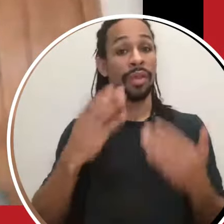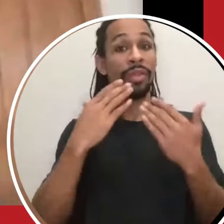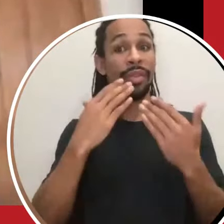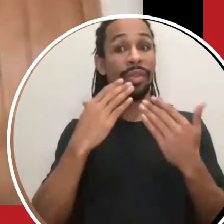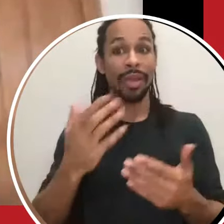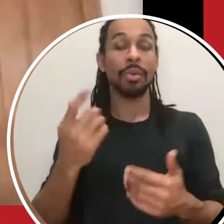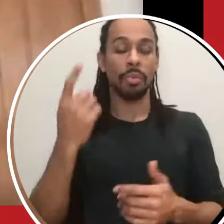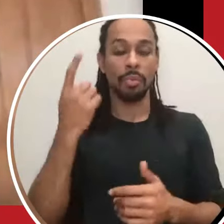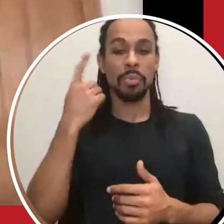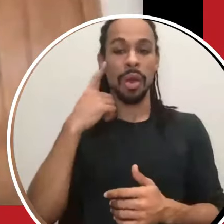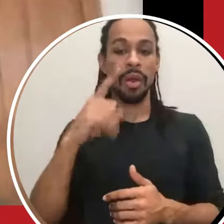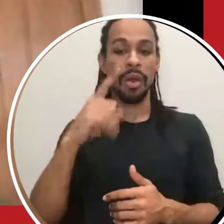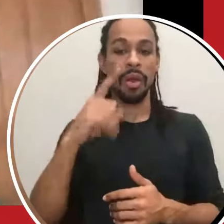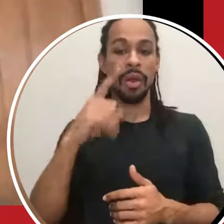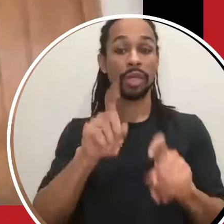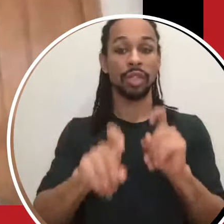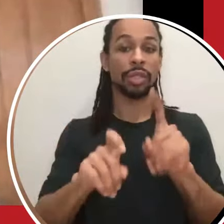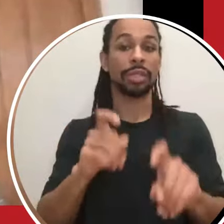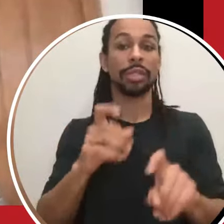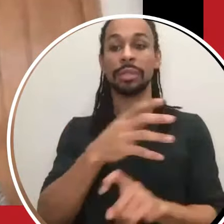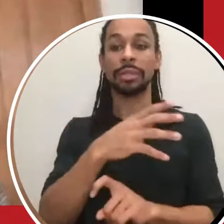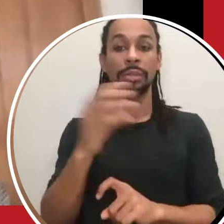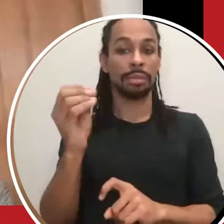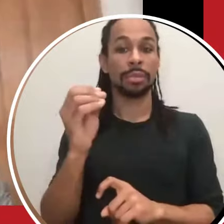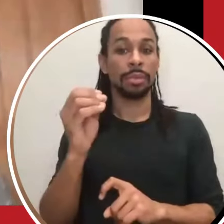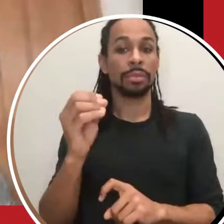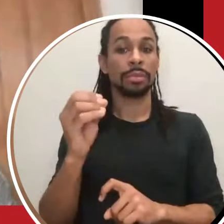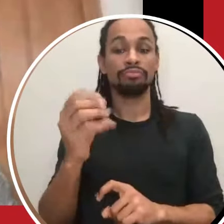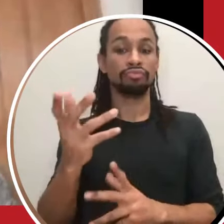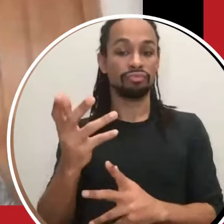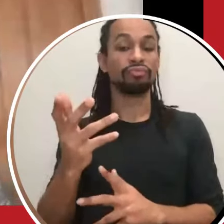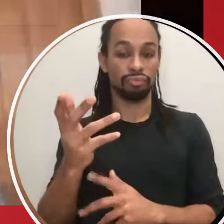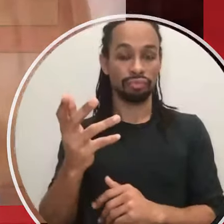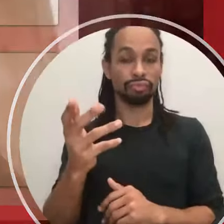for the questions. I think it's been incredibly engaging discussion.